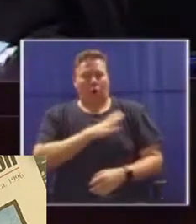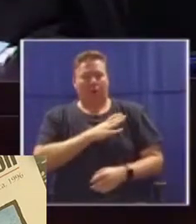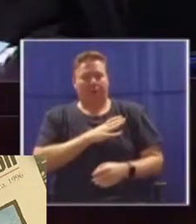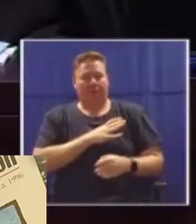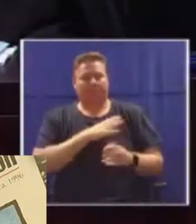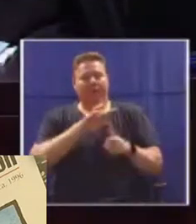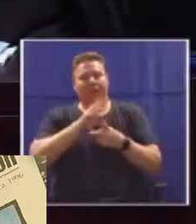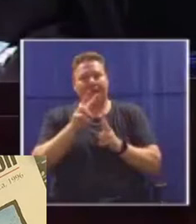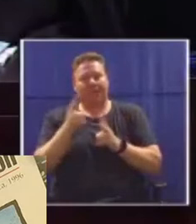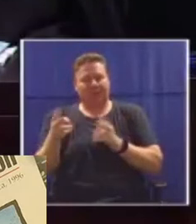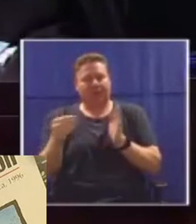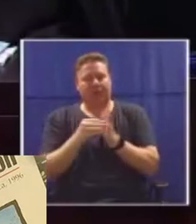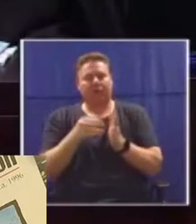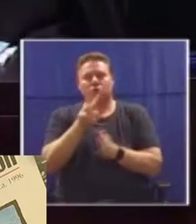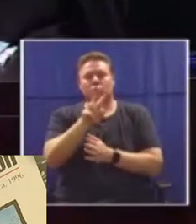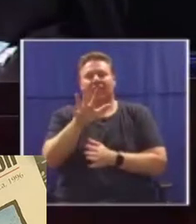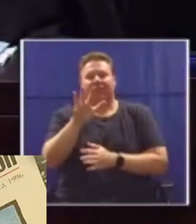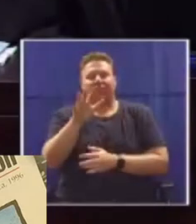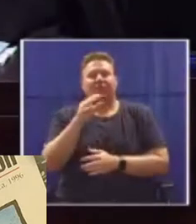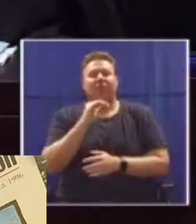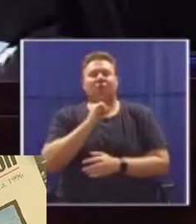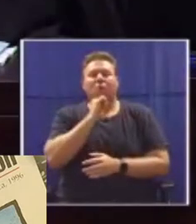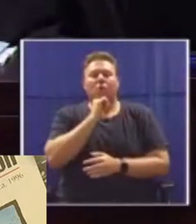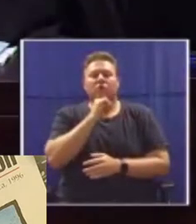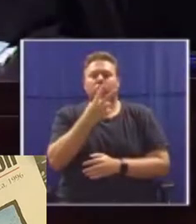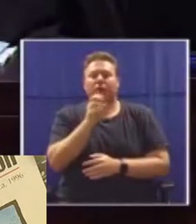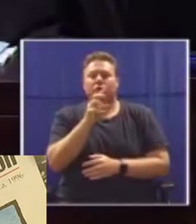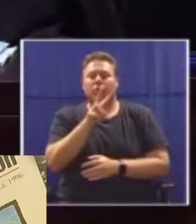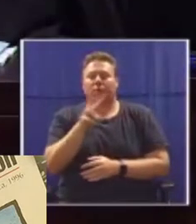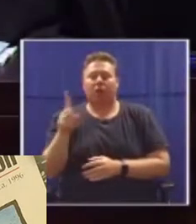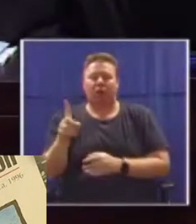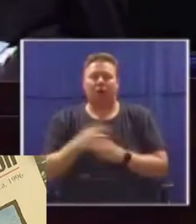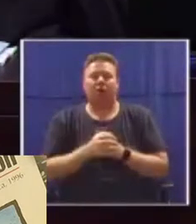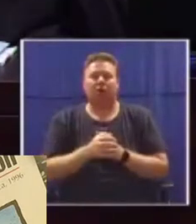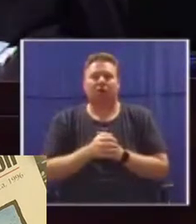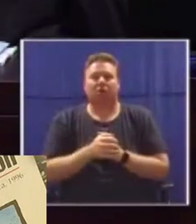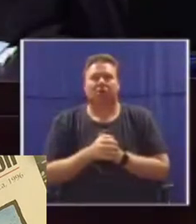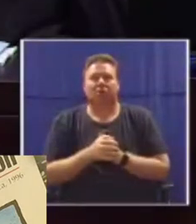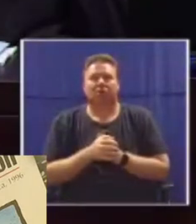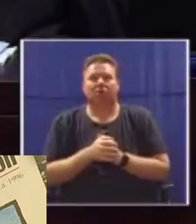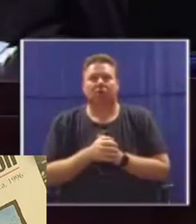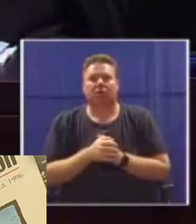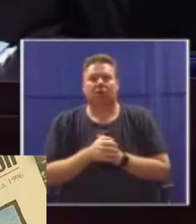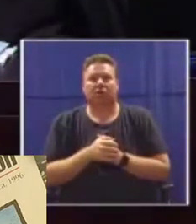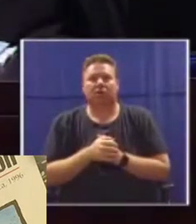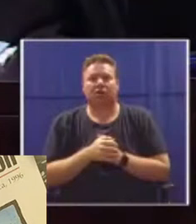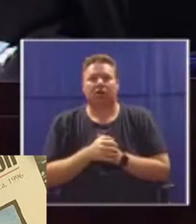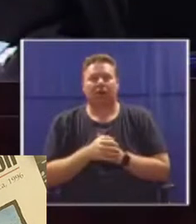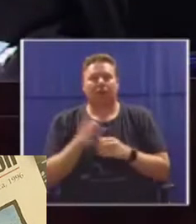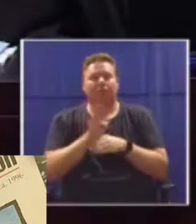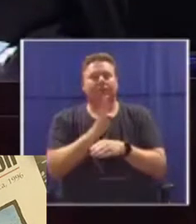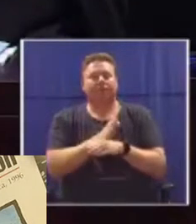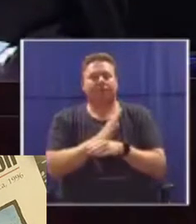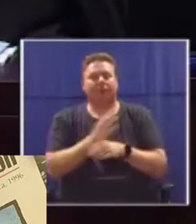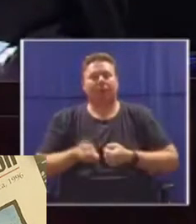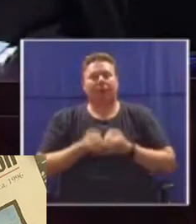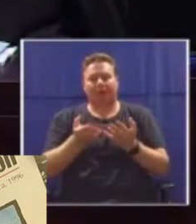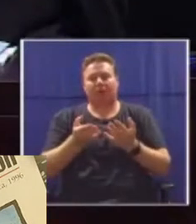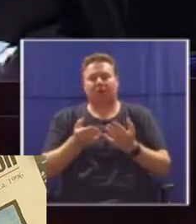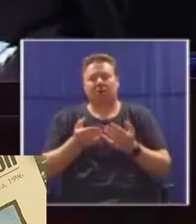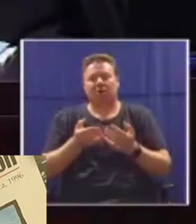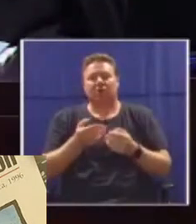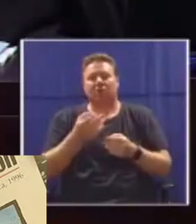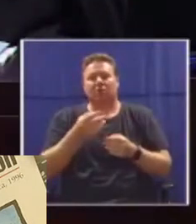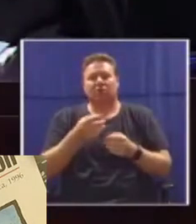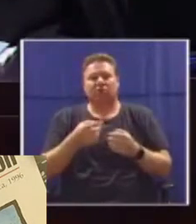on the 25th August 2021. The committee resolved to publish the bill for comment from 1st